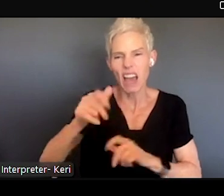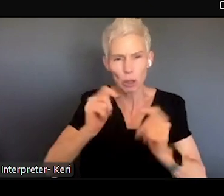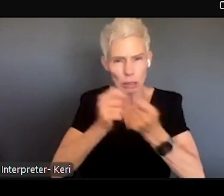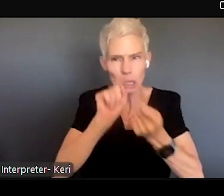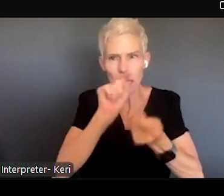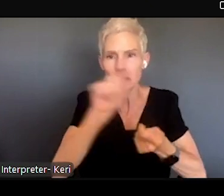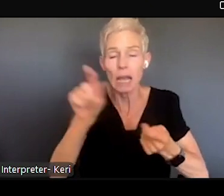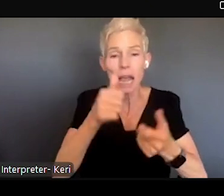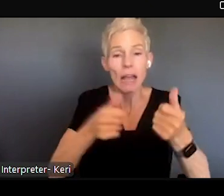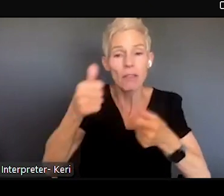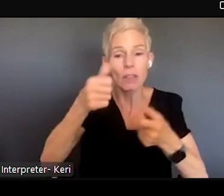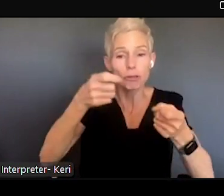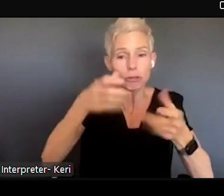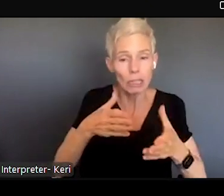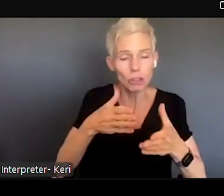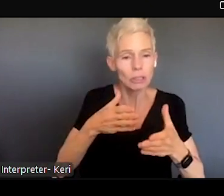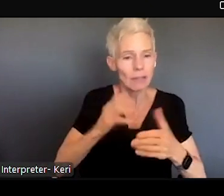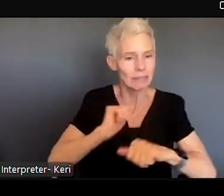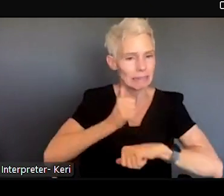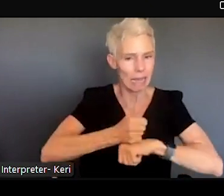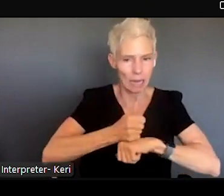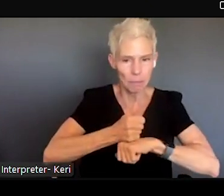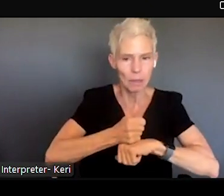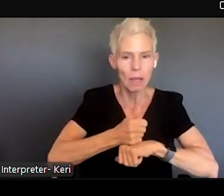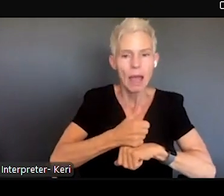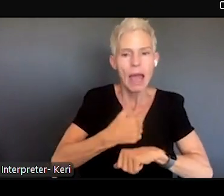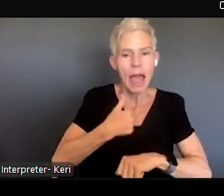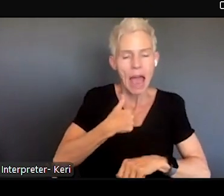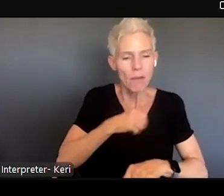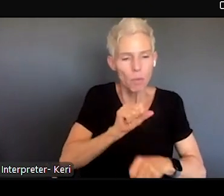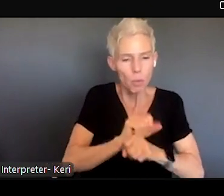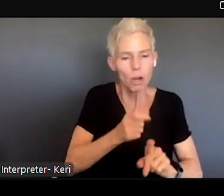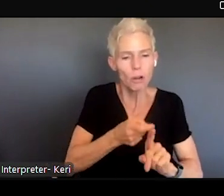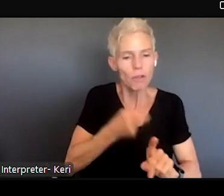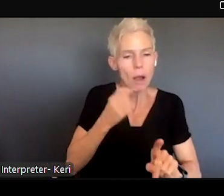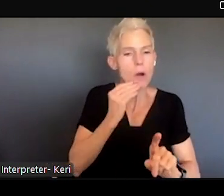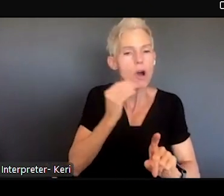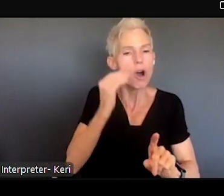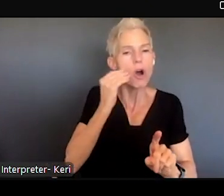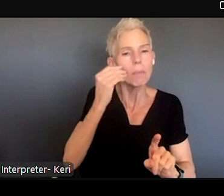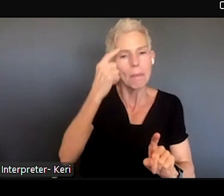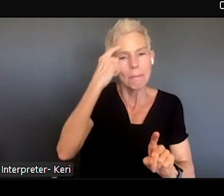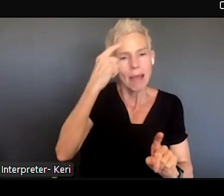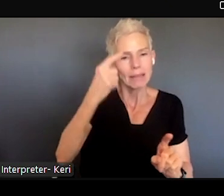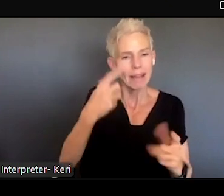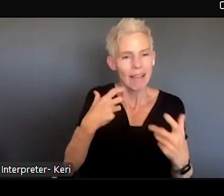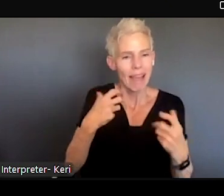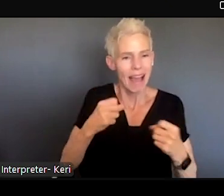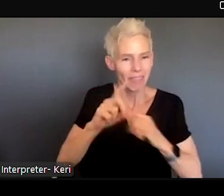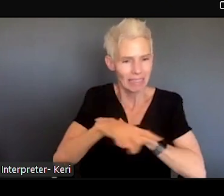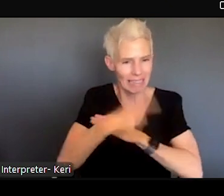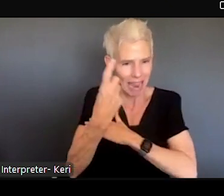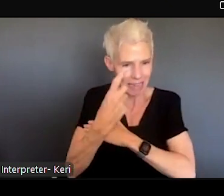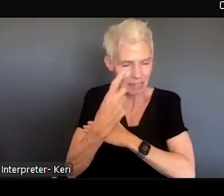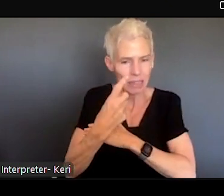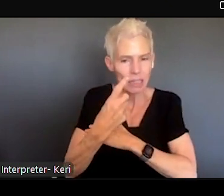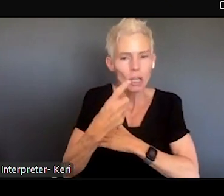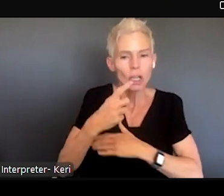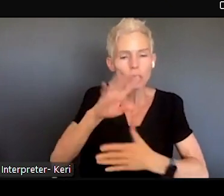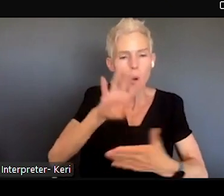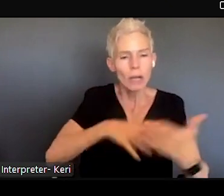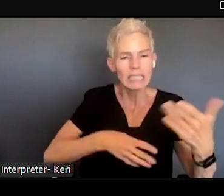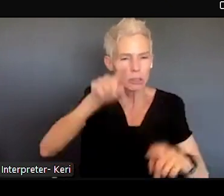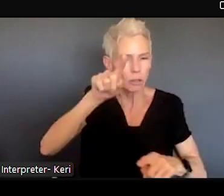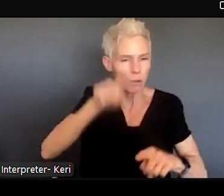have implemented is that we have work from home mental health days. And so our schedule fluctuates on whether we're in the